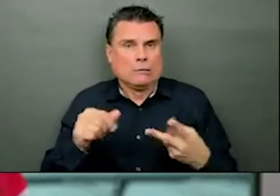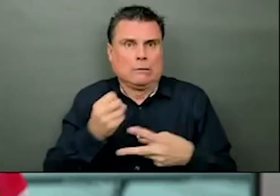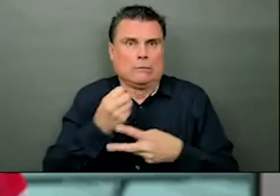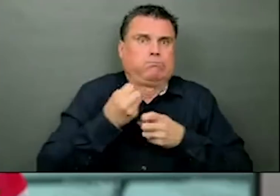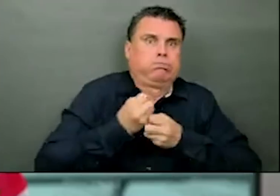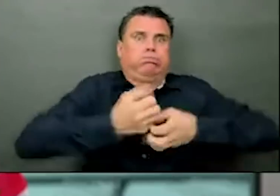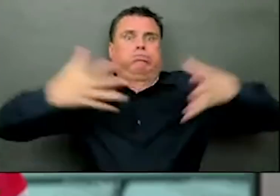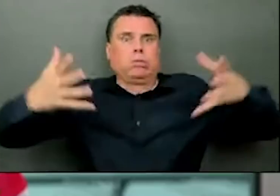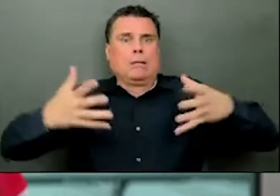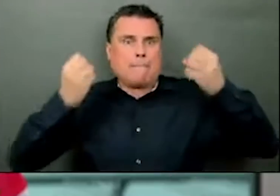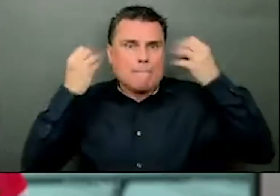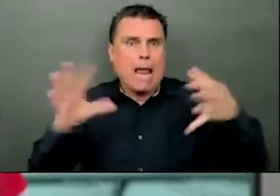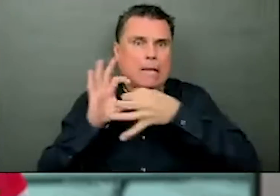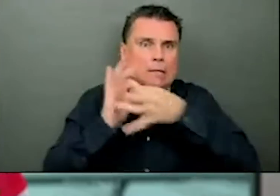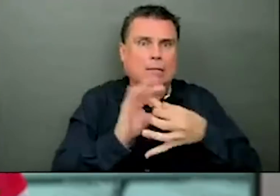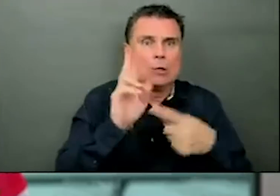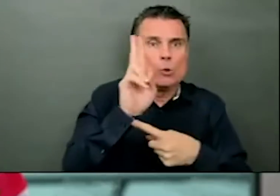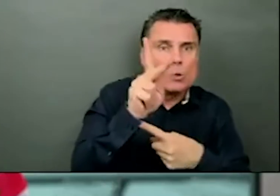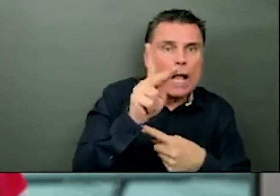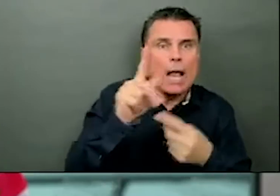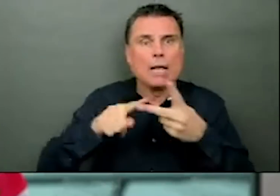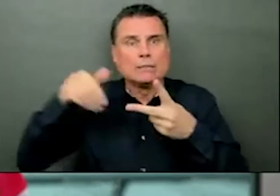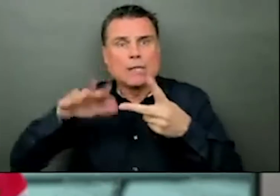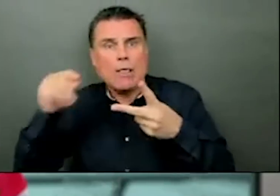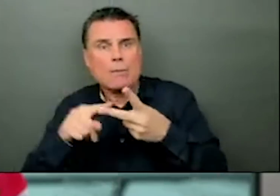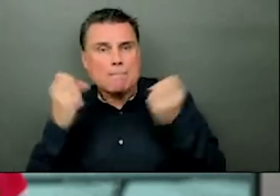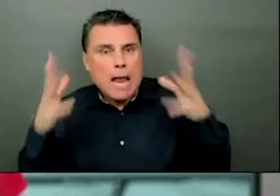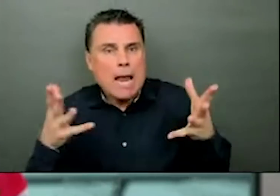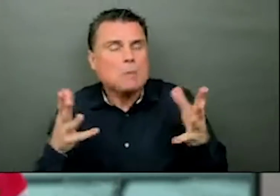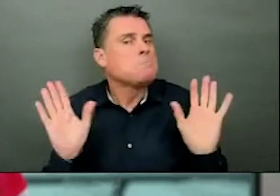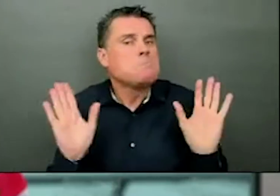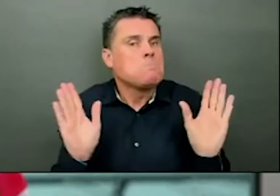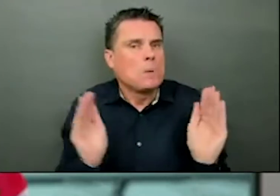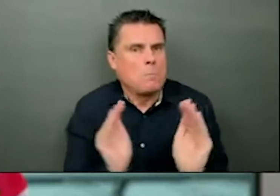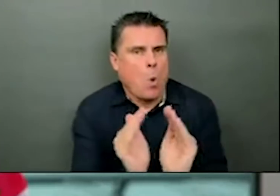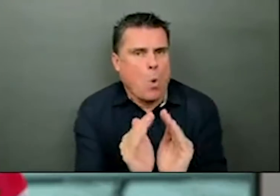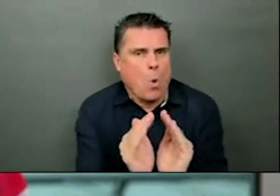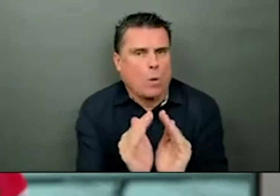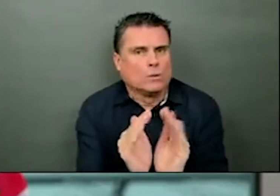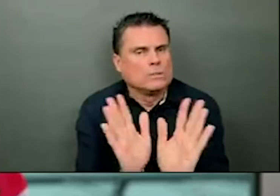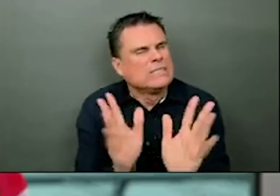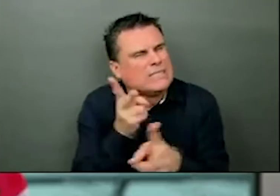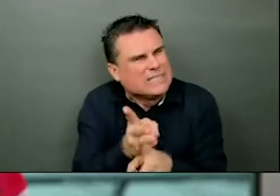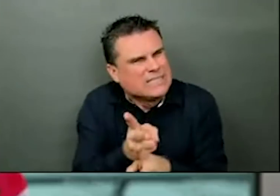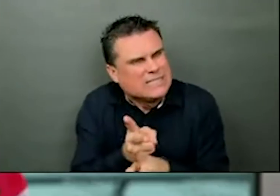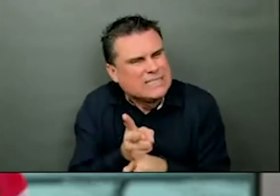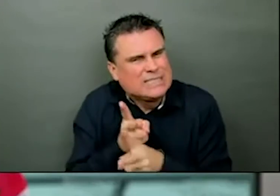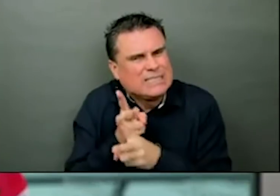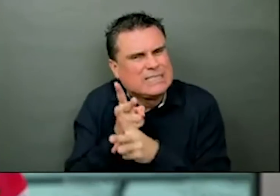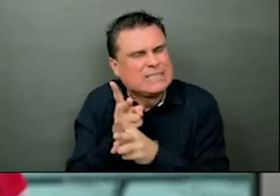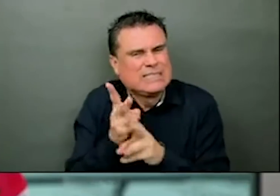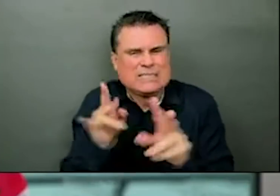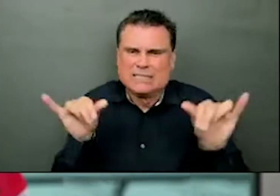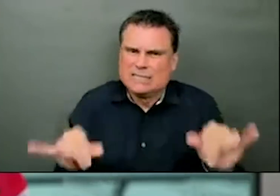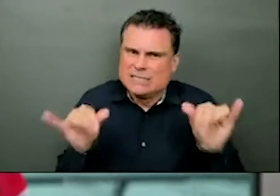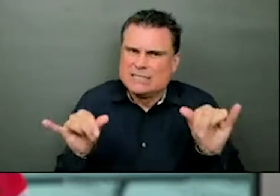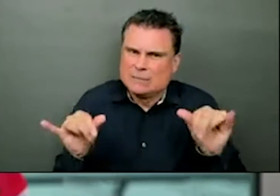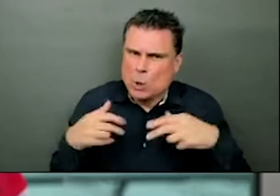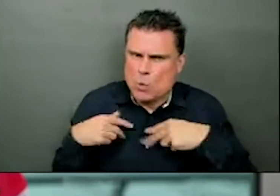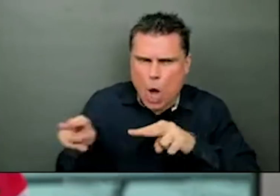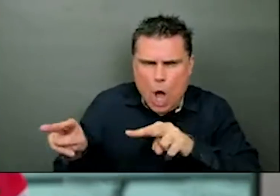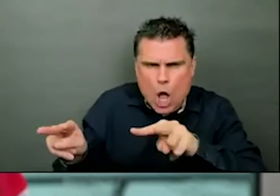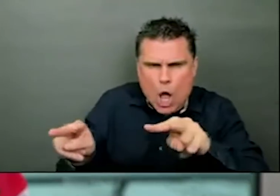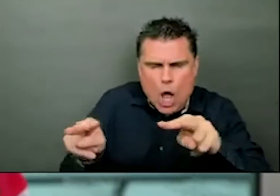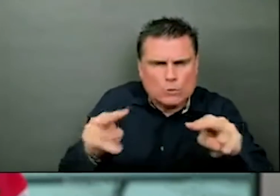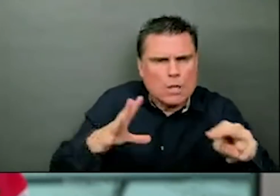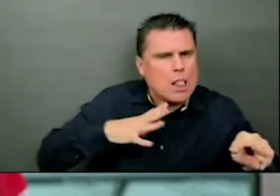that we still need to be cautious and continue to monitor. In addition, in the past week, we've